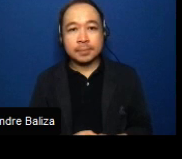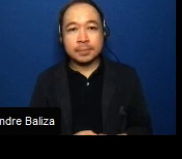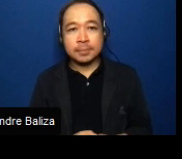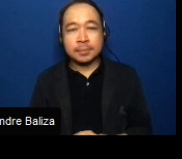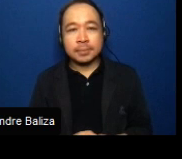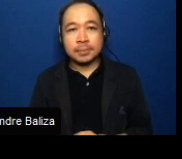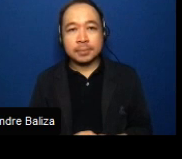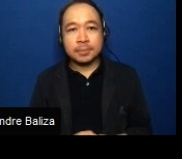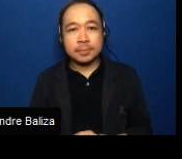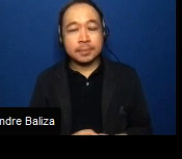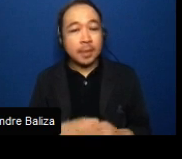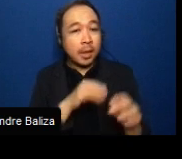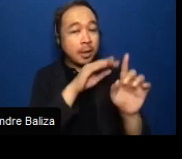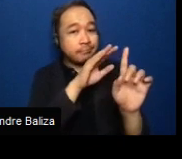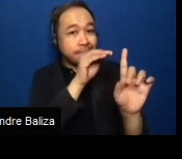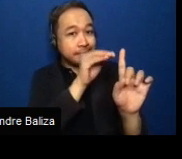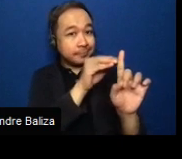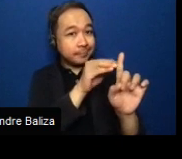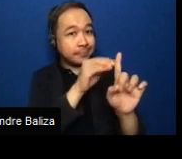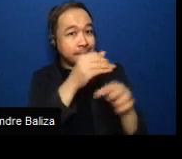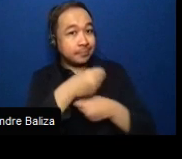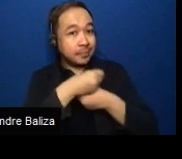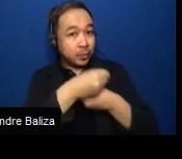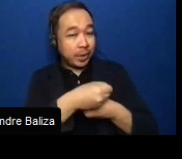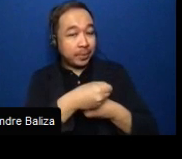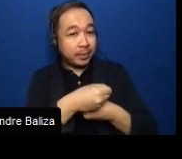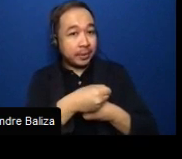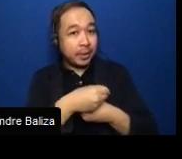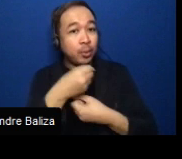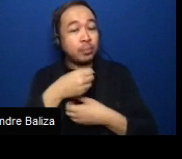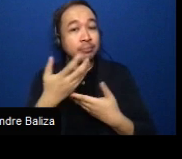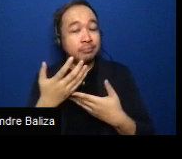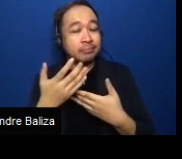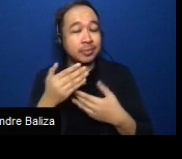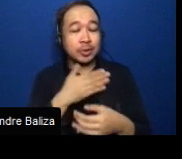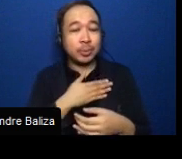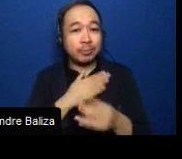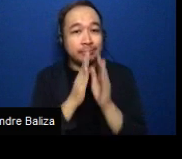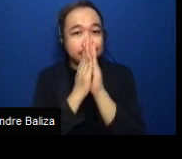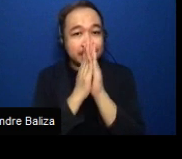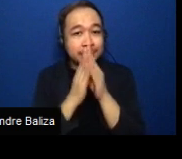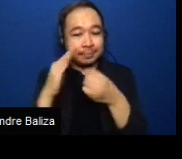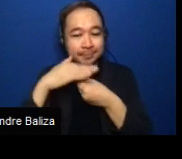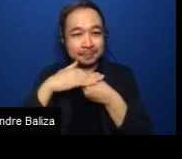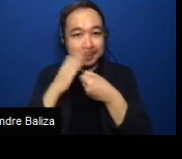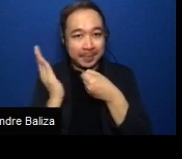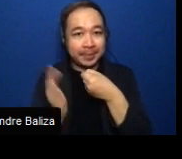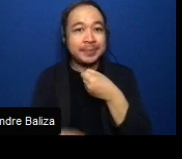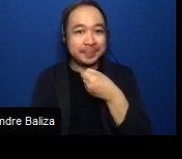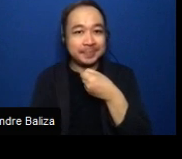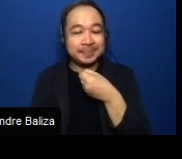The representative from ARROW, please unmute your microphone and take the floor.